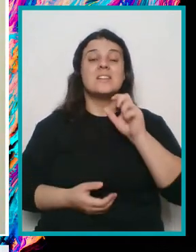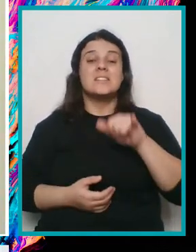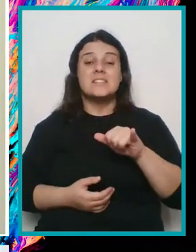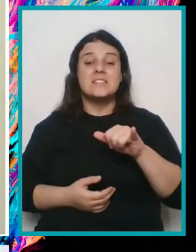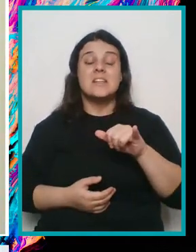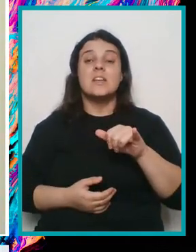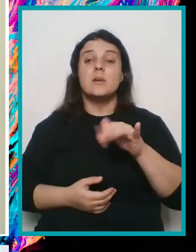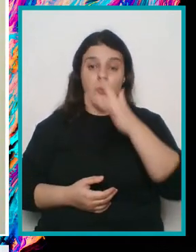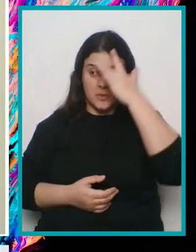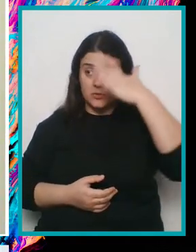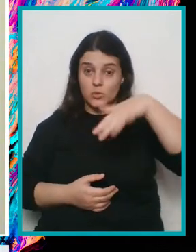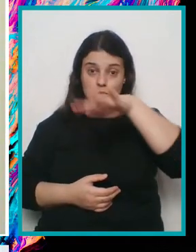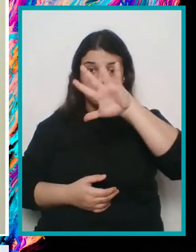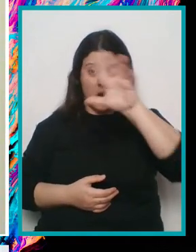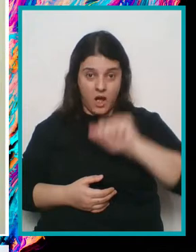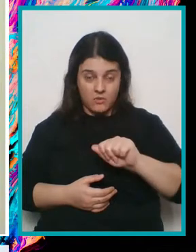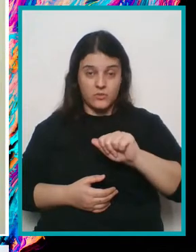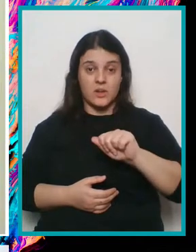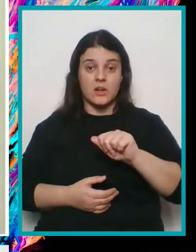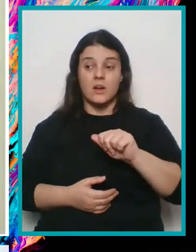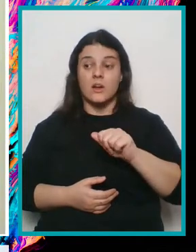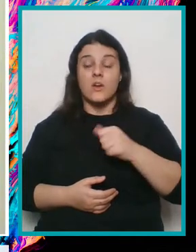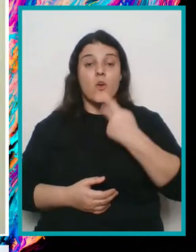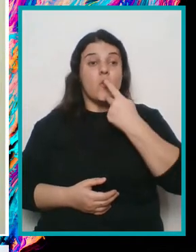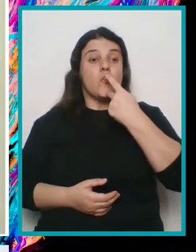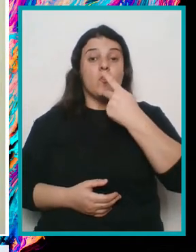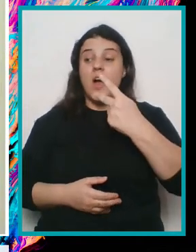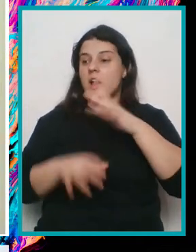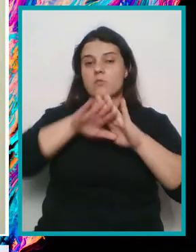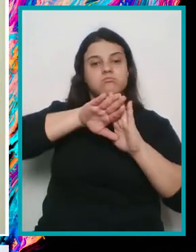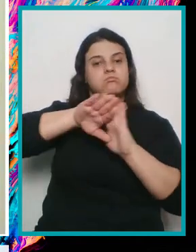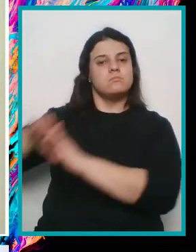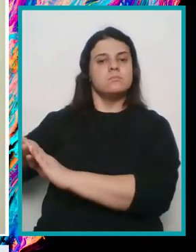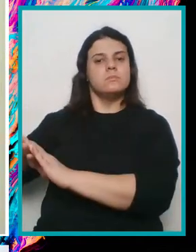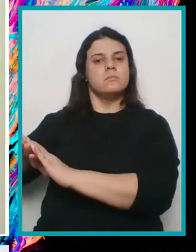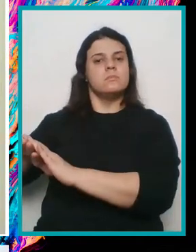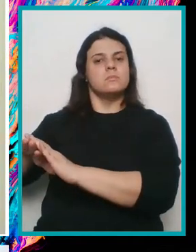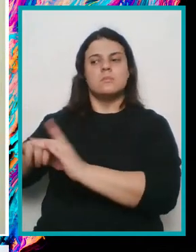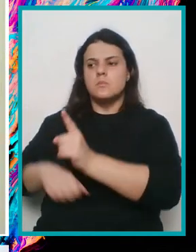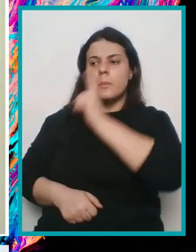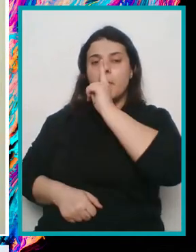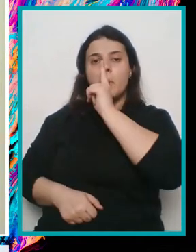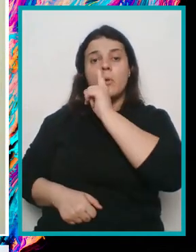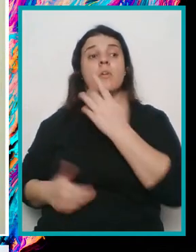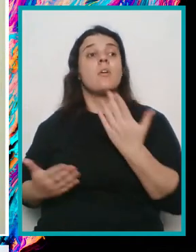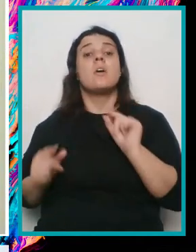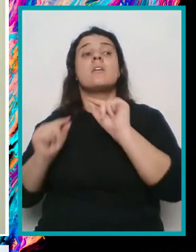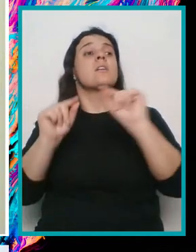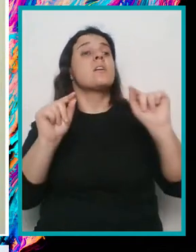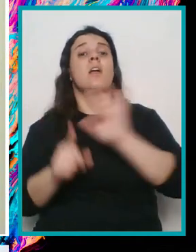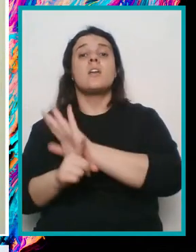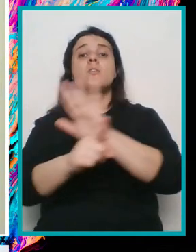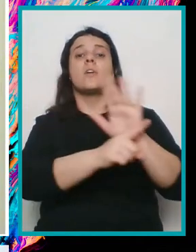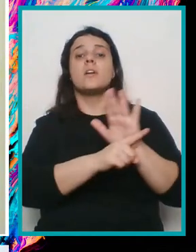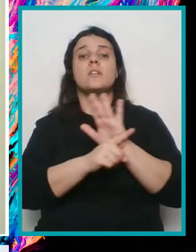Africa who are suffering with food scarcity, water scarcity,